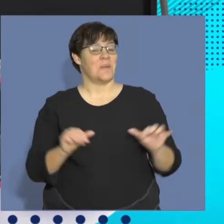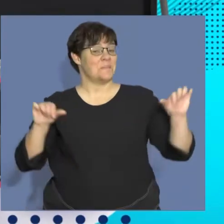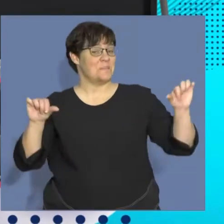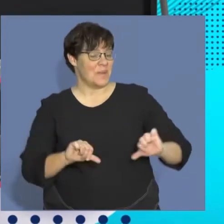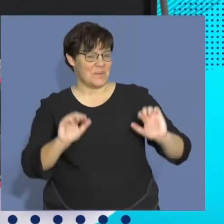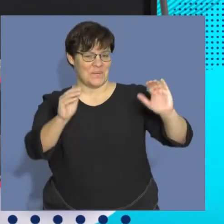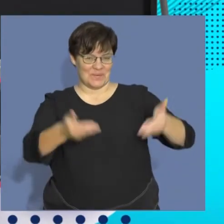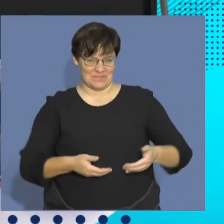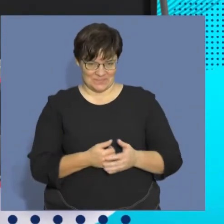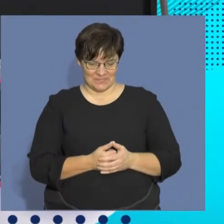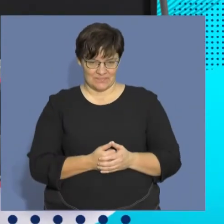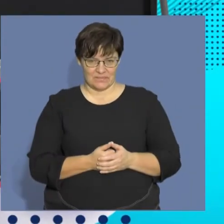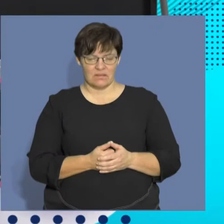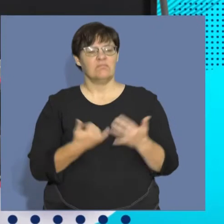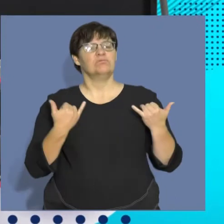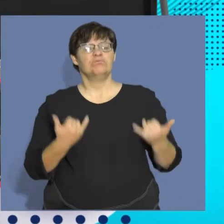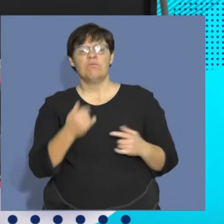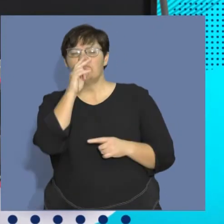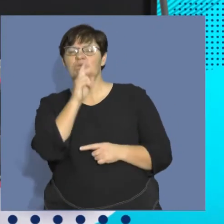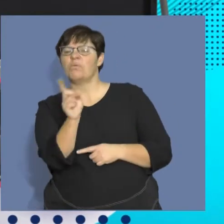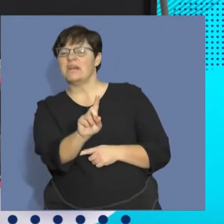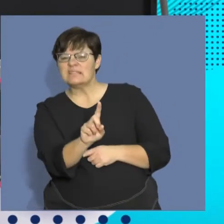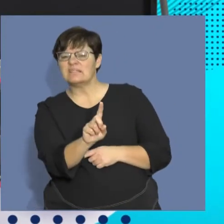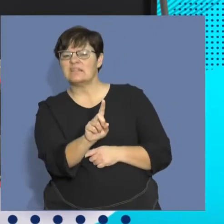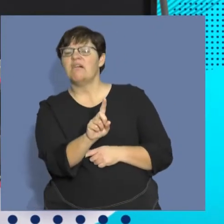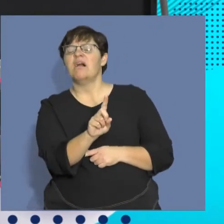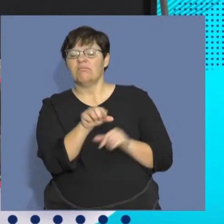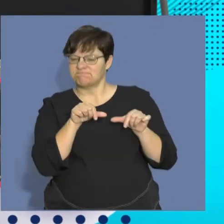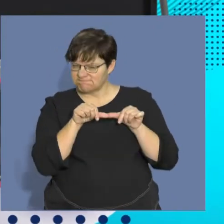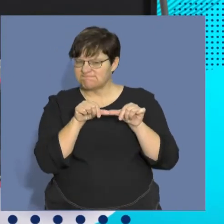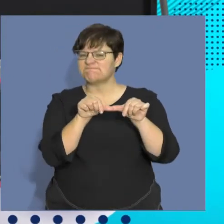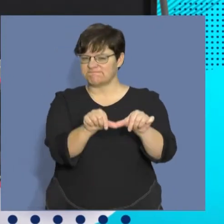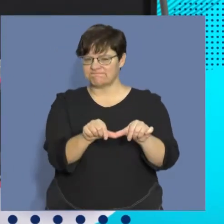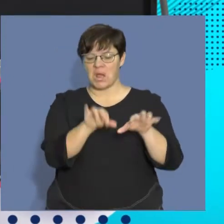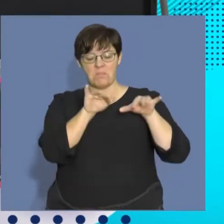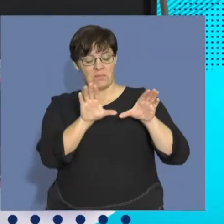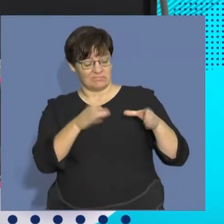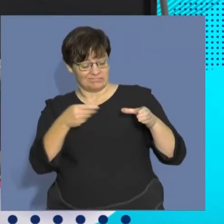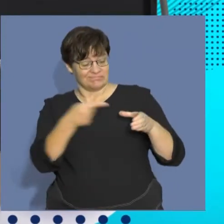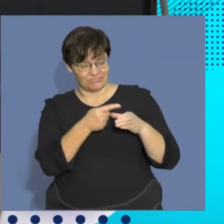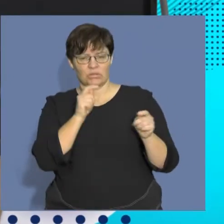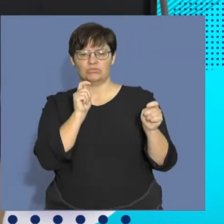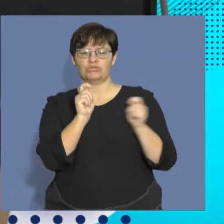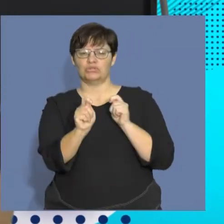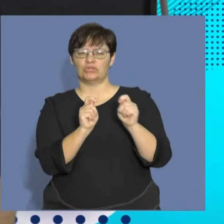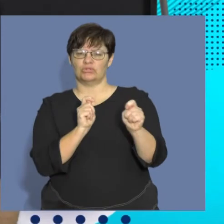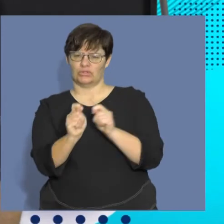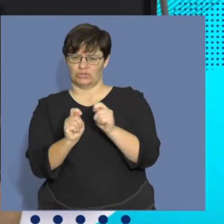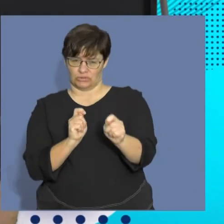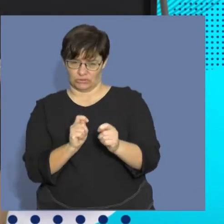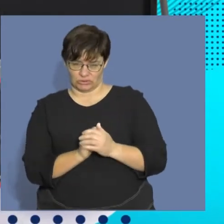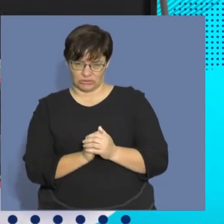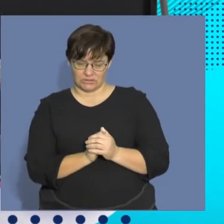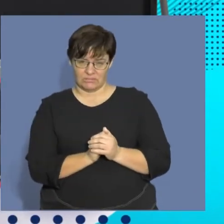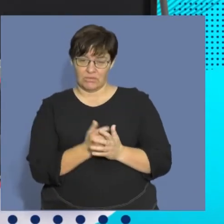Welcome back. We are looking at population changes, and we're going to now move on